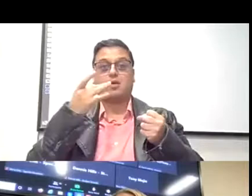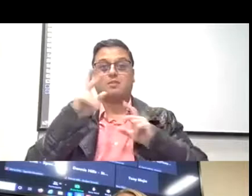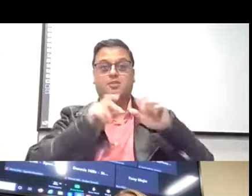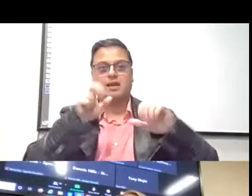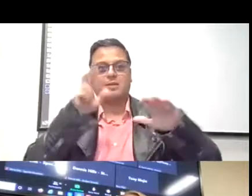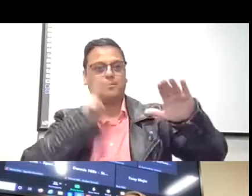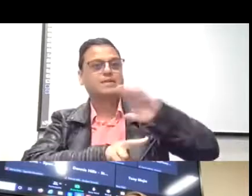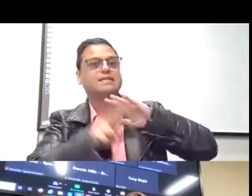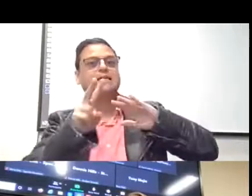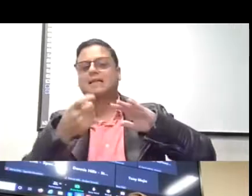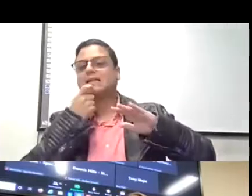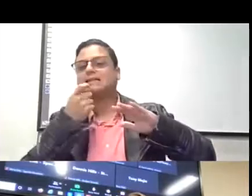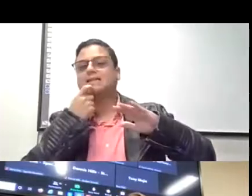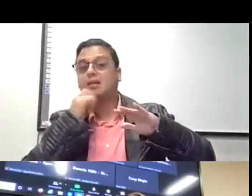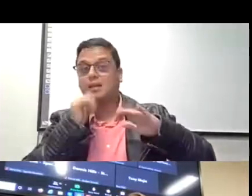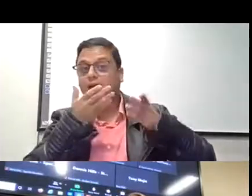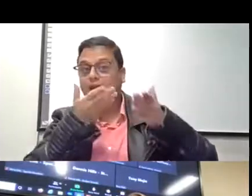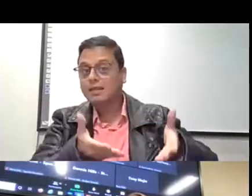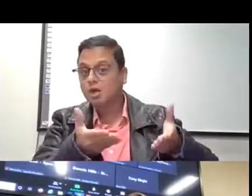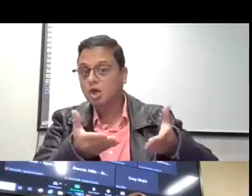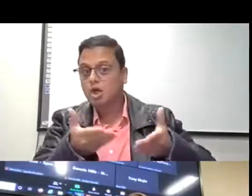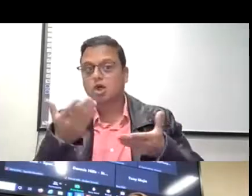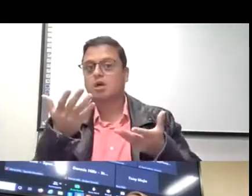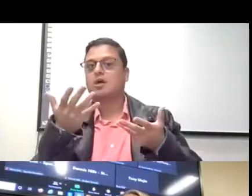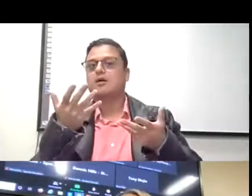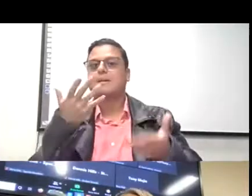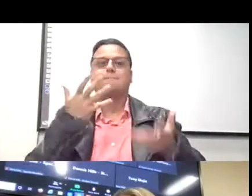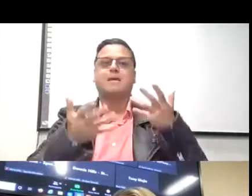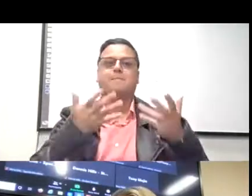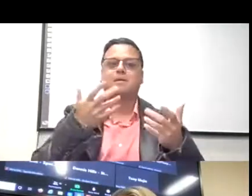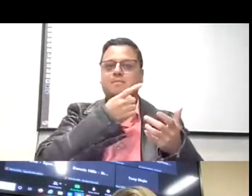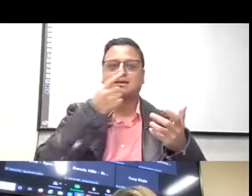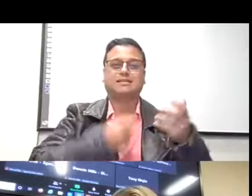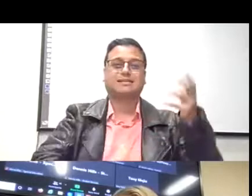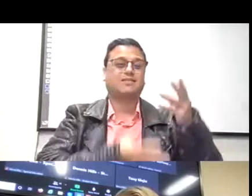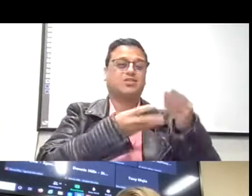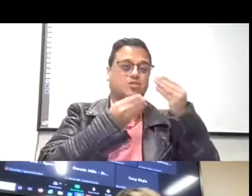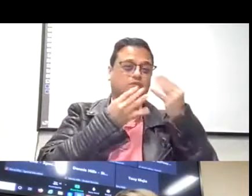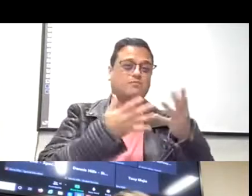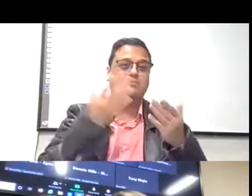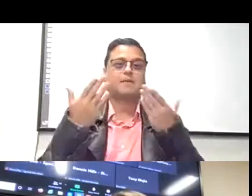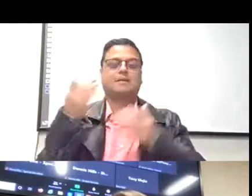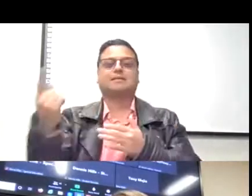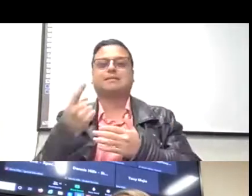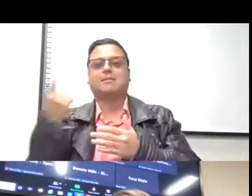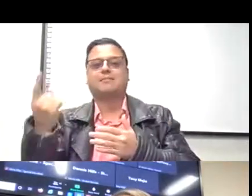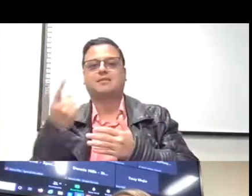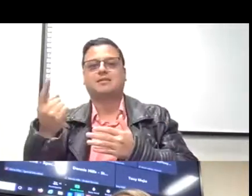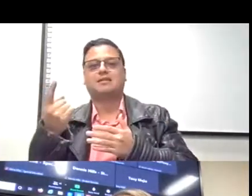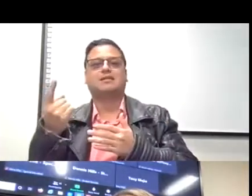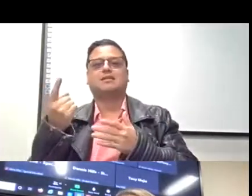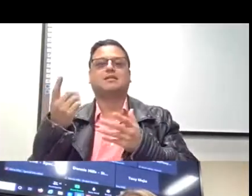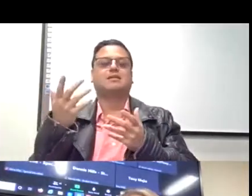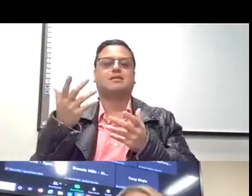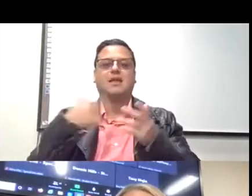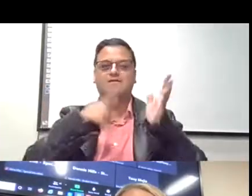and say, oh, well, it's here because, and maybe it's because we need the additional data, maybe there's something, it gives staff time to actually do the